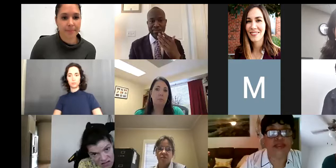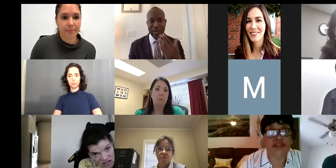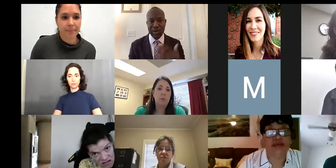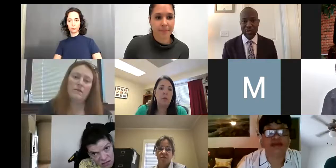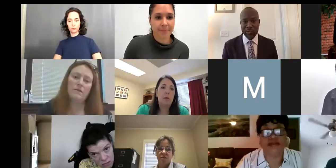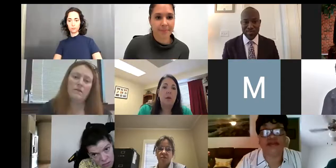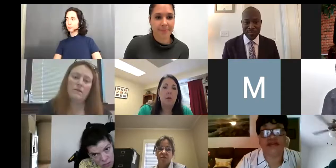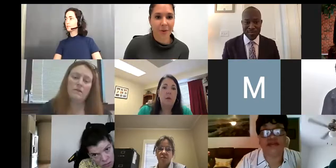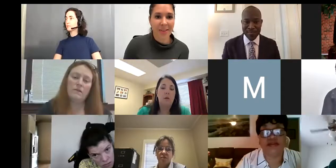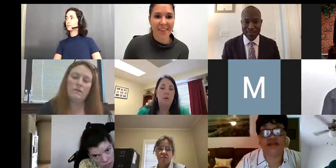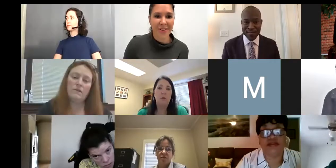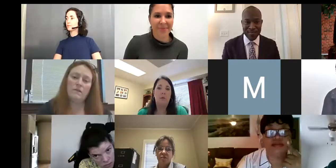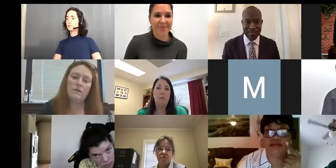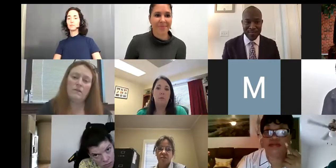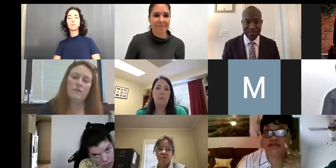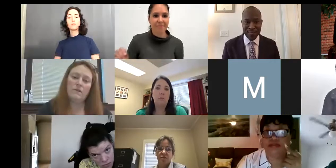I have a question.